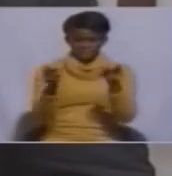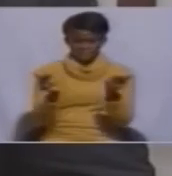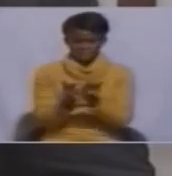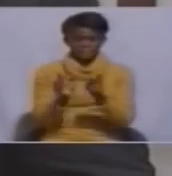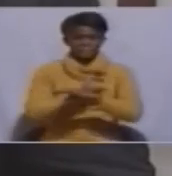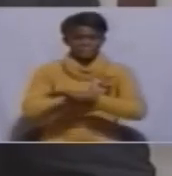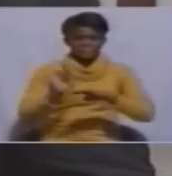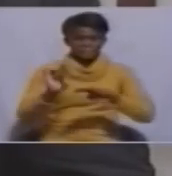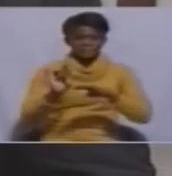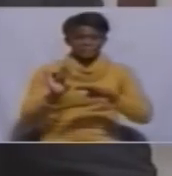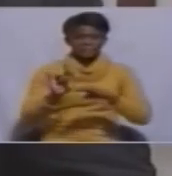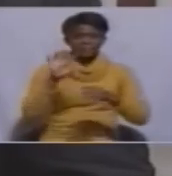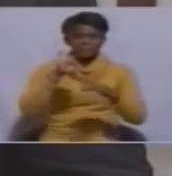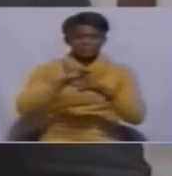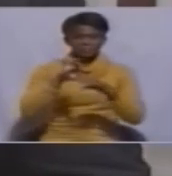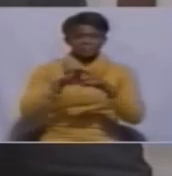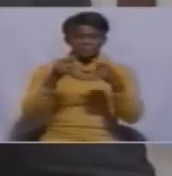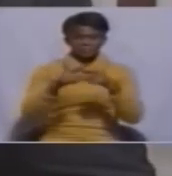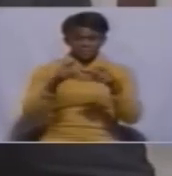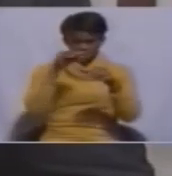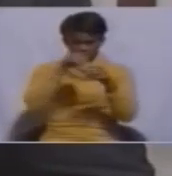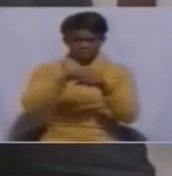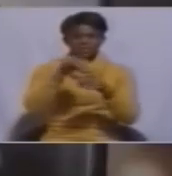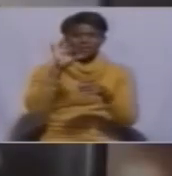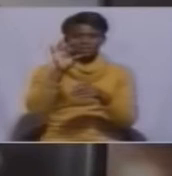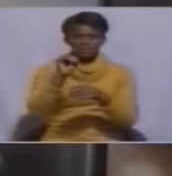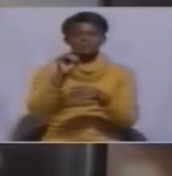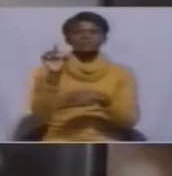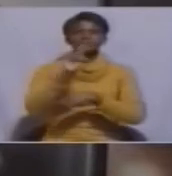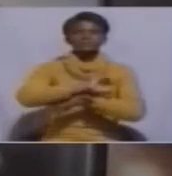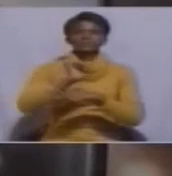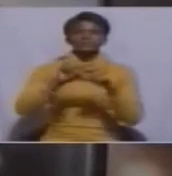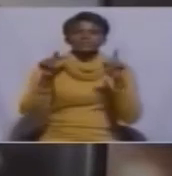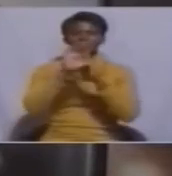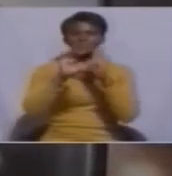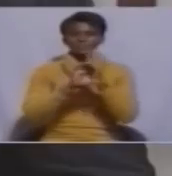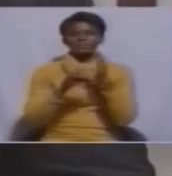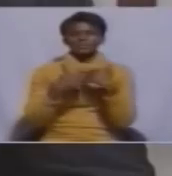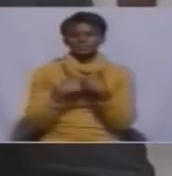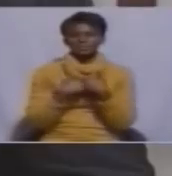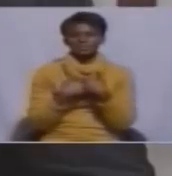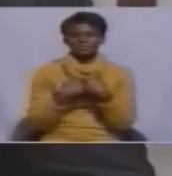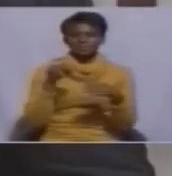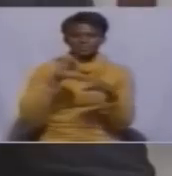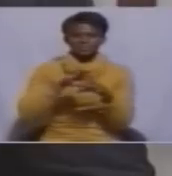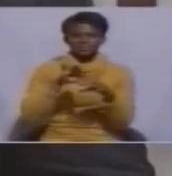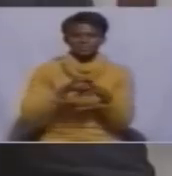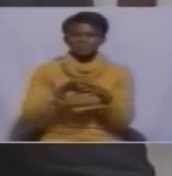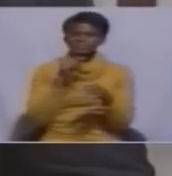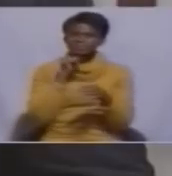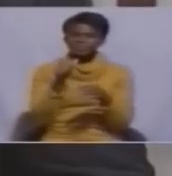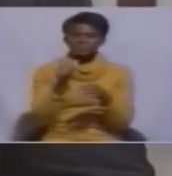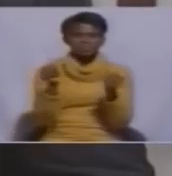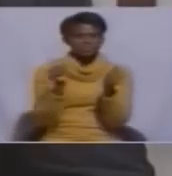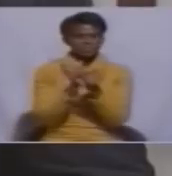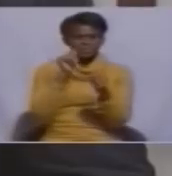vacant, election should be held within 90 days. But then the Constitution has now provided that such election should not be